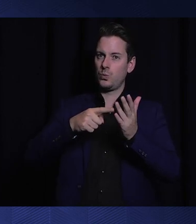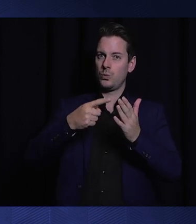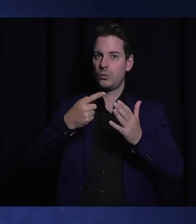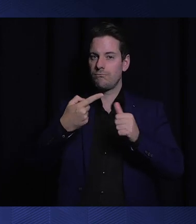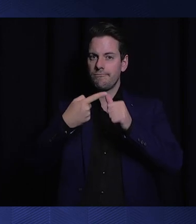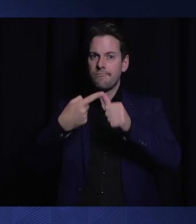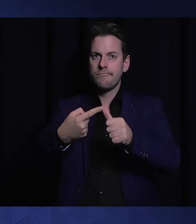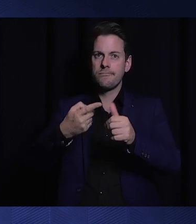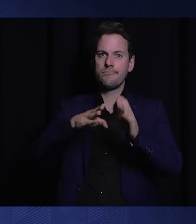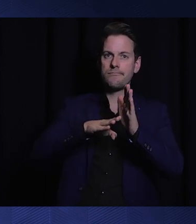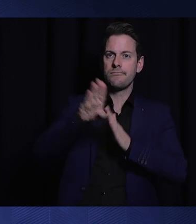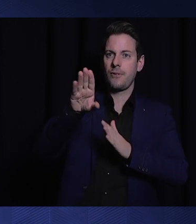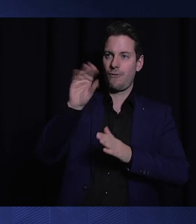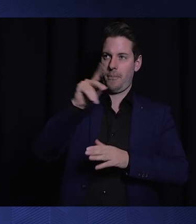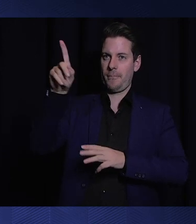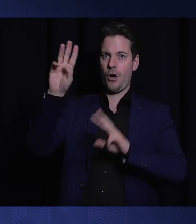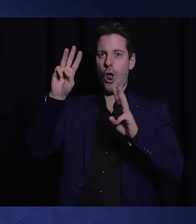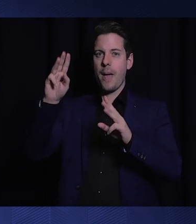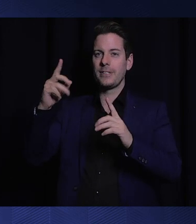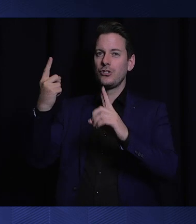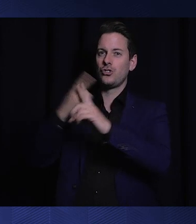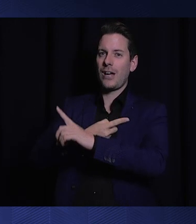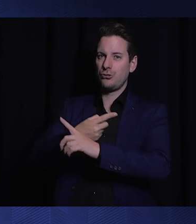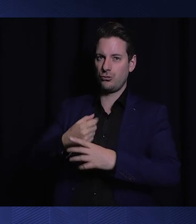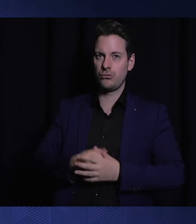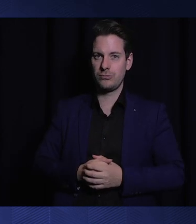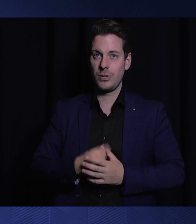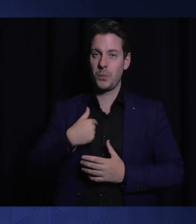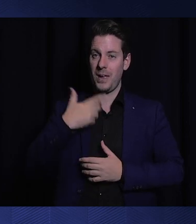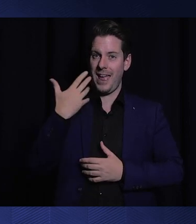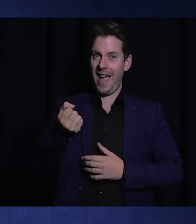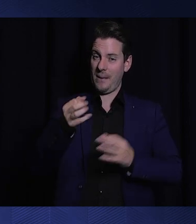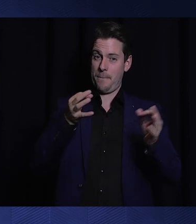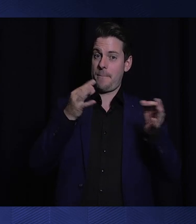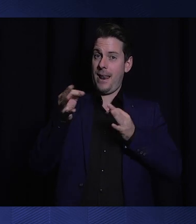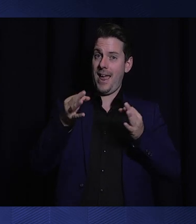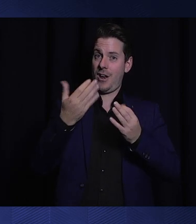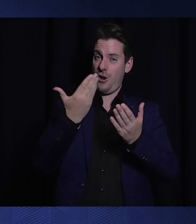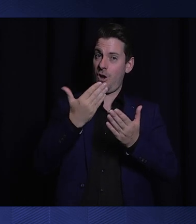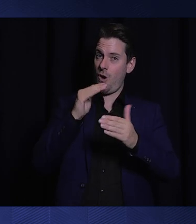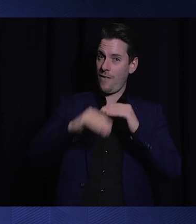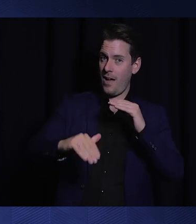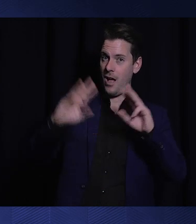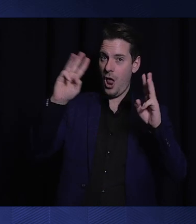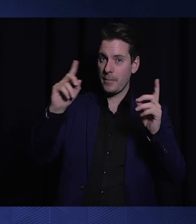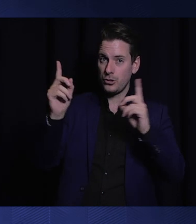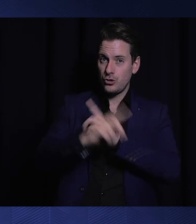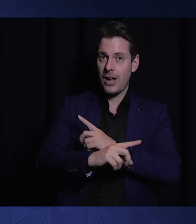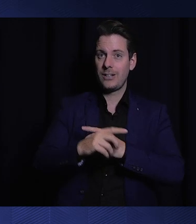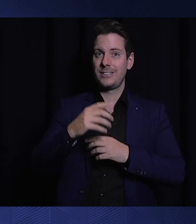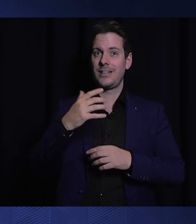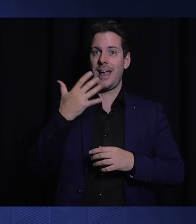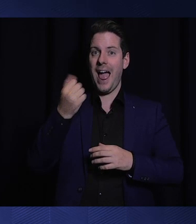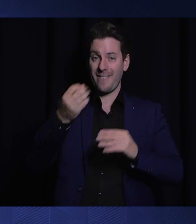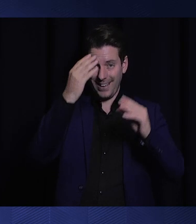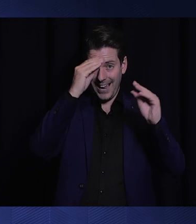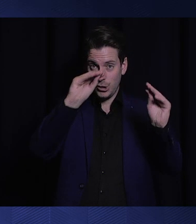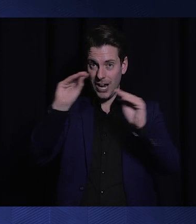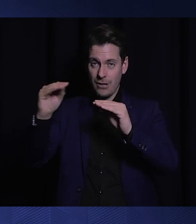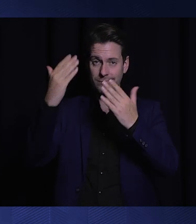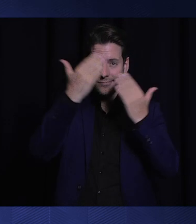change impact. We have this master plan on climate change, we have the mitigation measures, and the most important thing